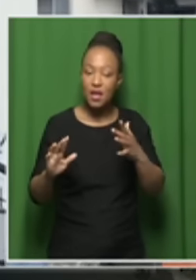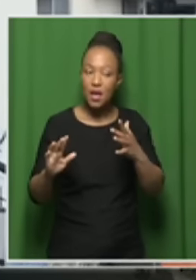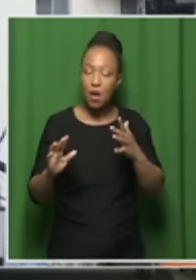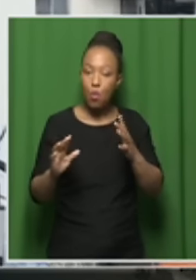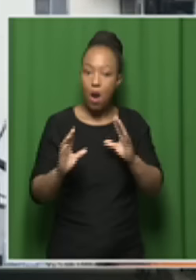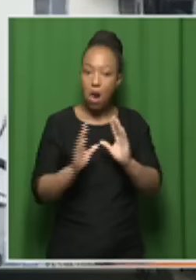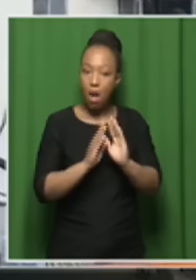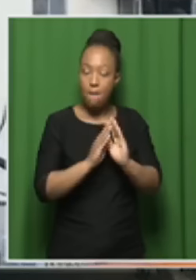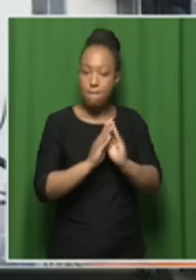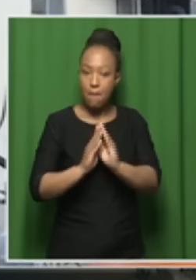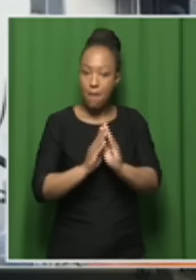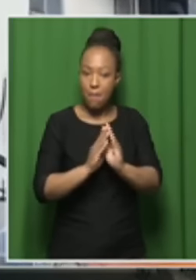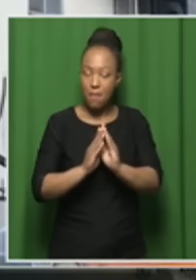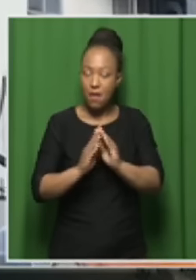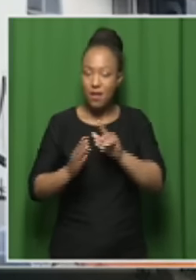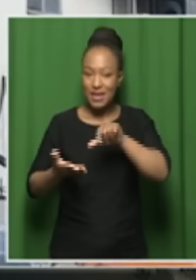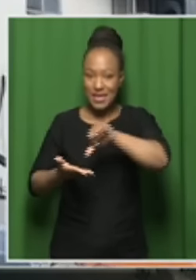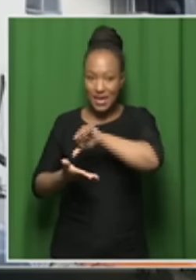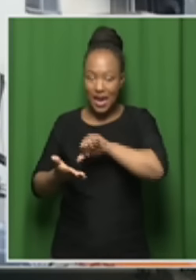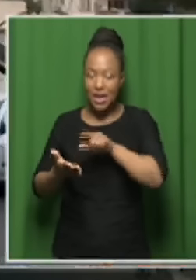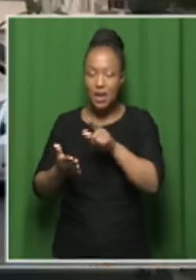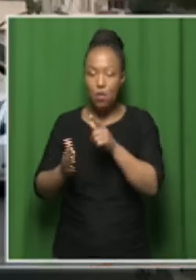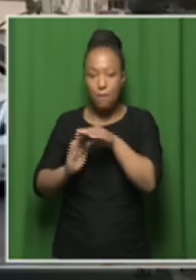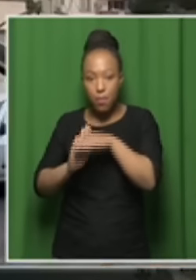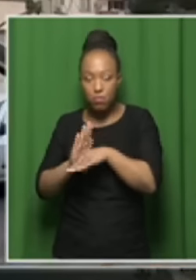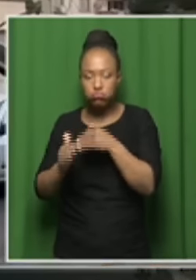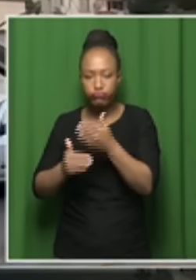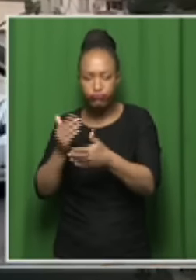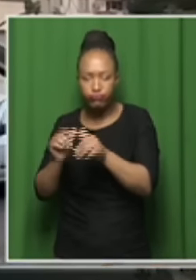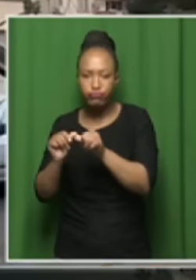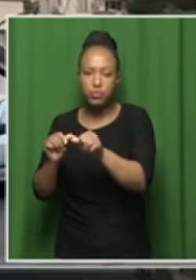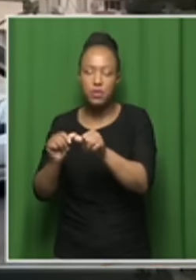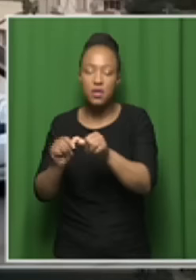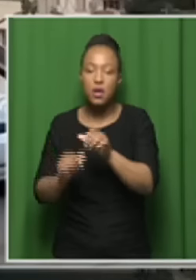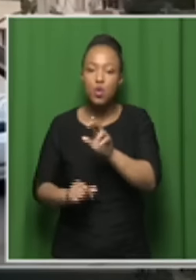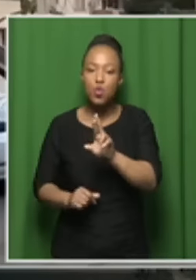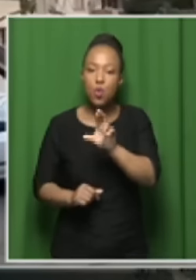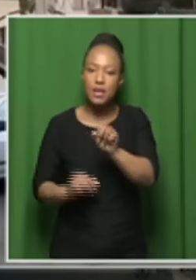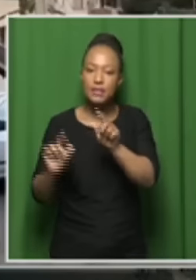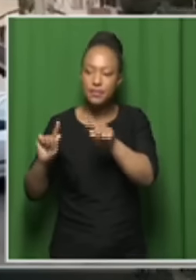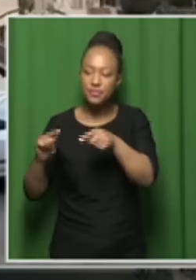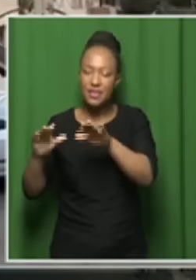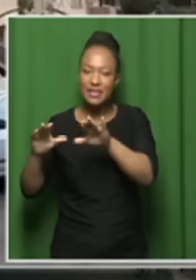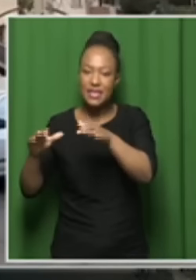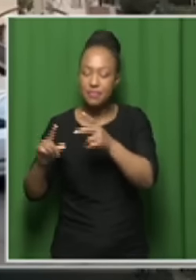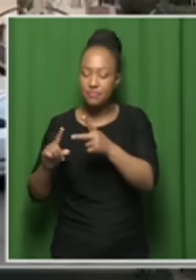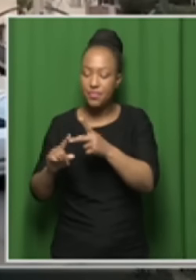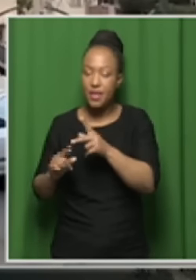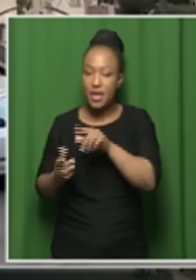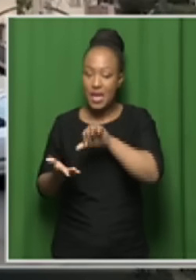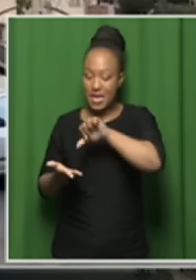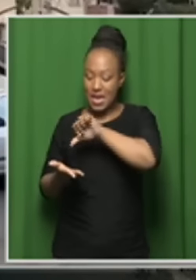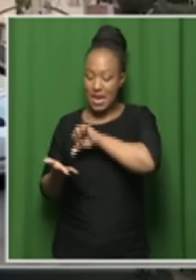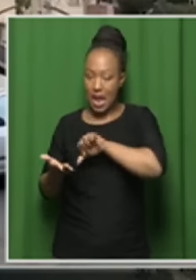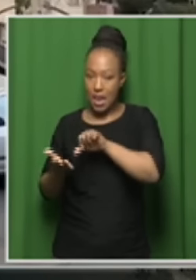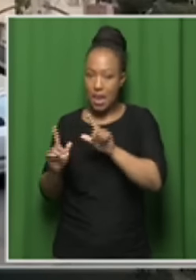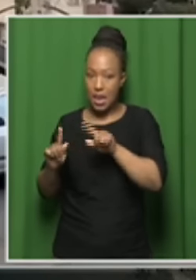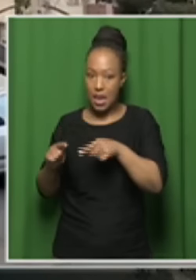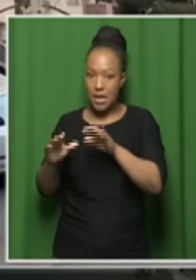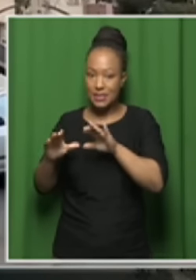status of Iran's nuclear program are underway. You'll know, Leanne, that the US teams and the Iranian teams were due to meet in